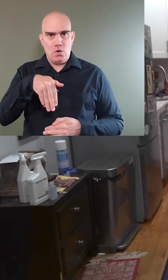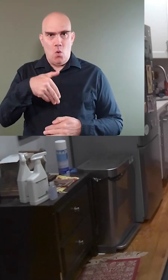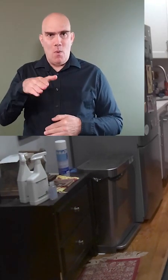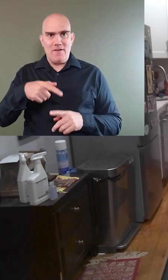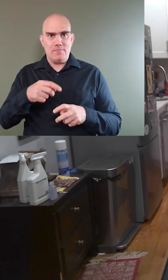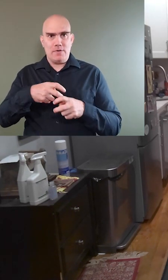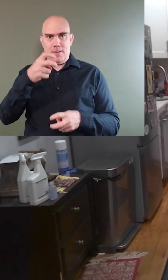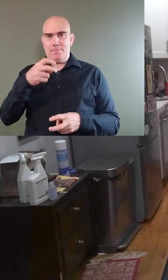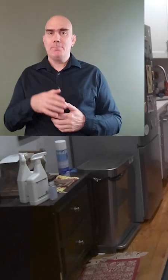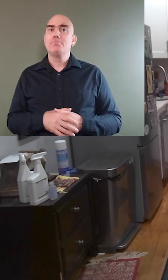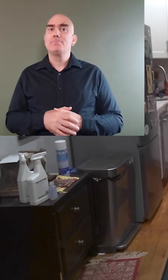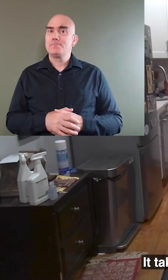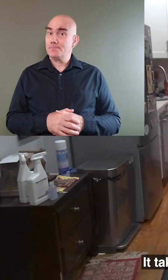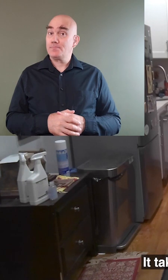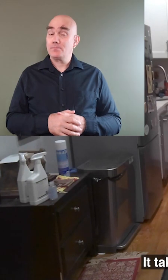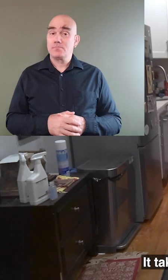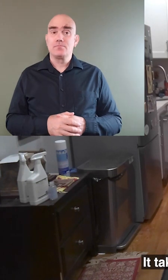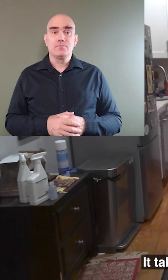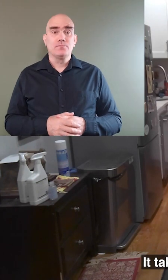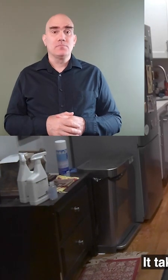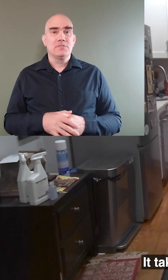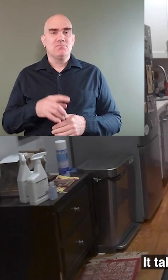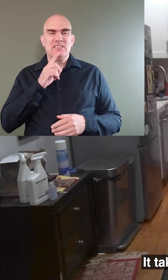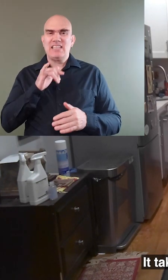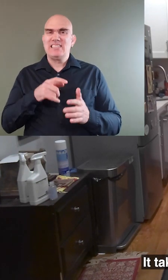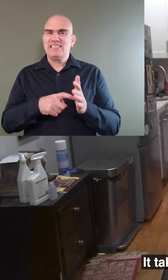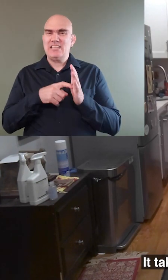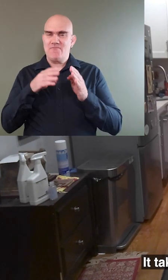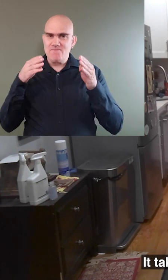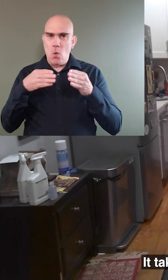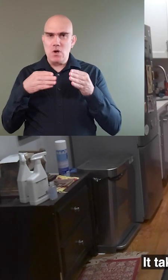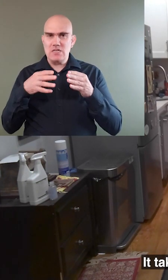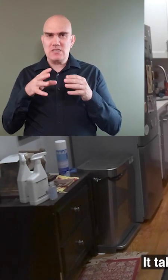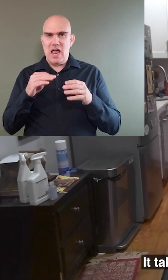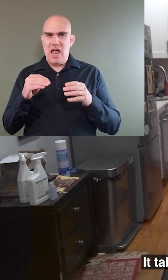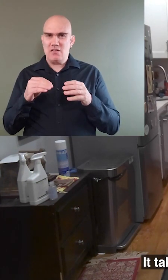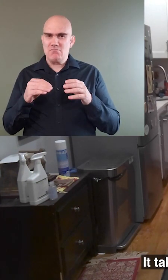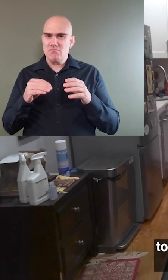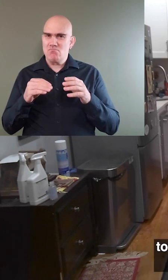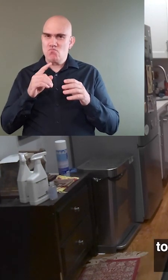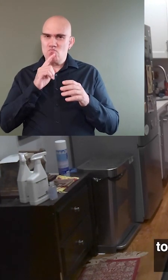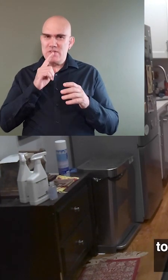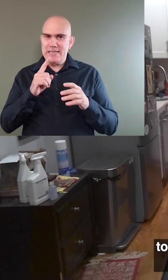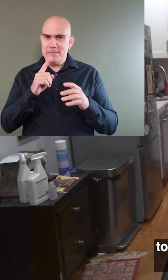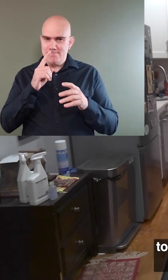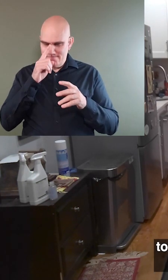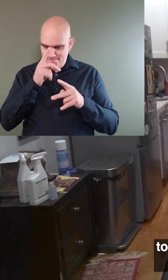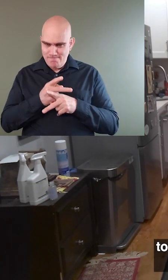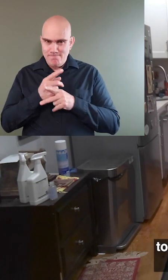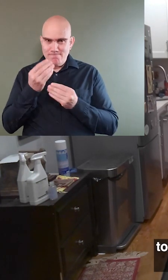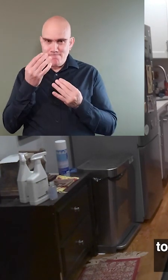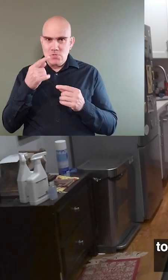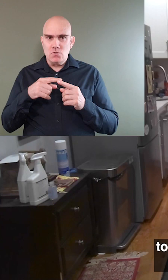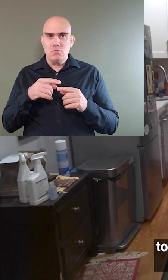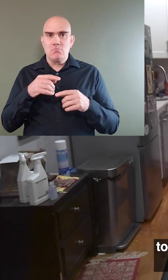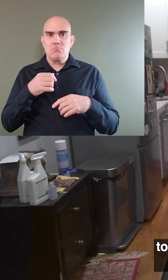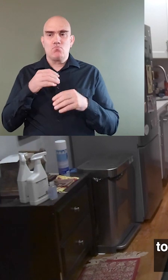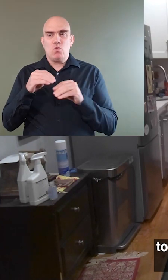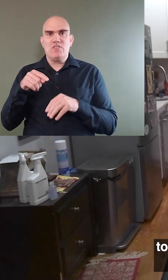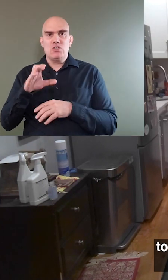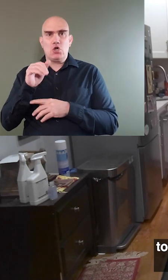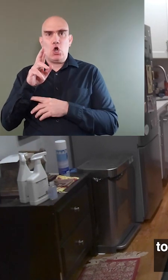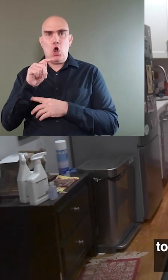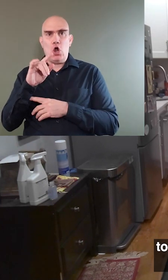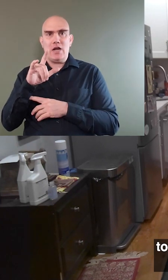from it. It takes focus and concentration to move these cartilaginous